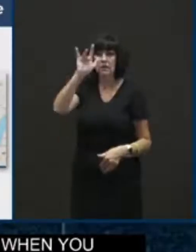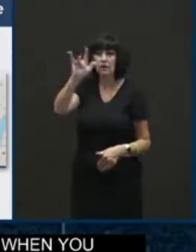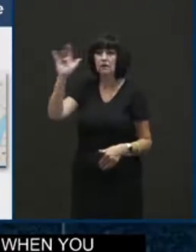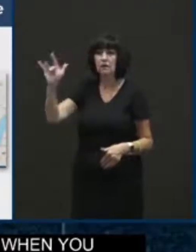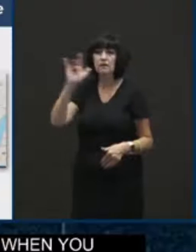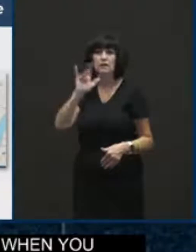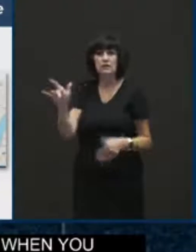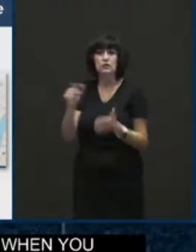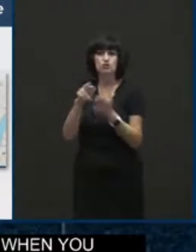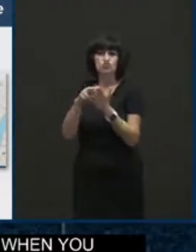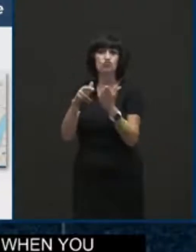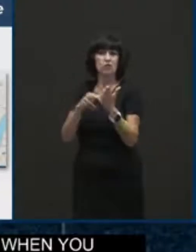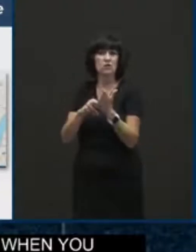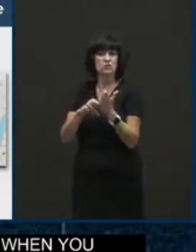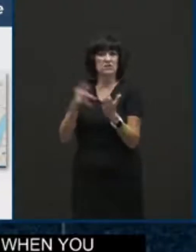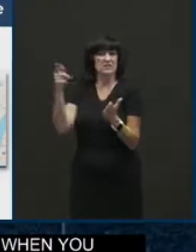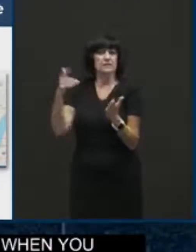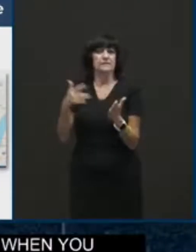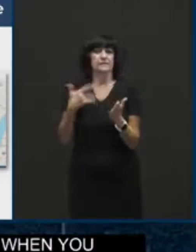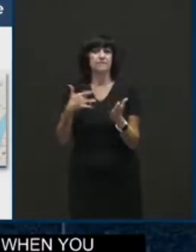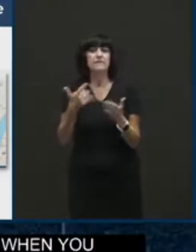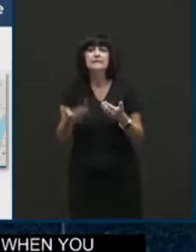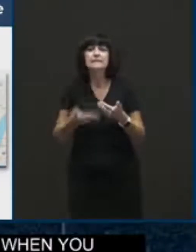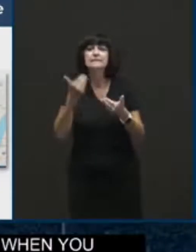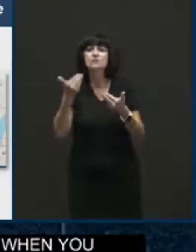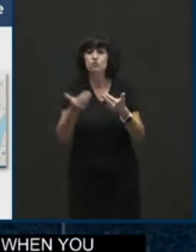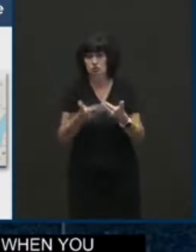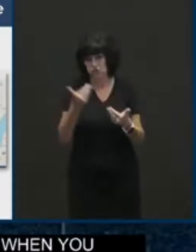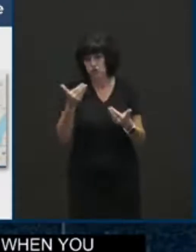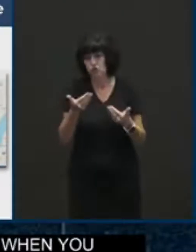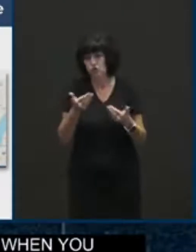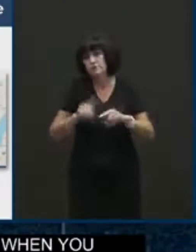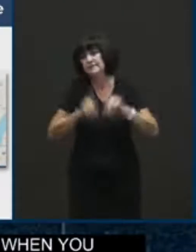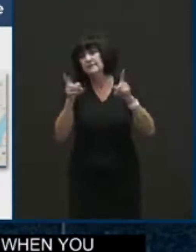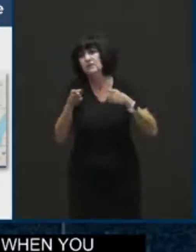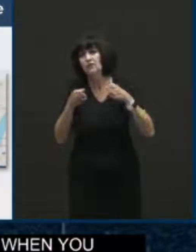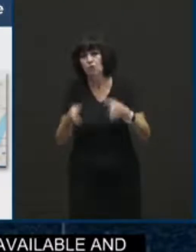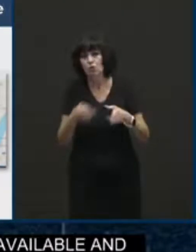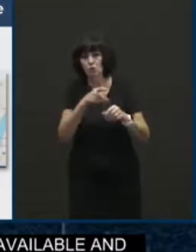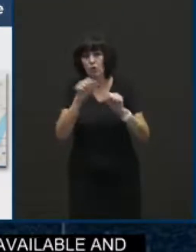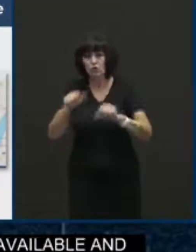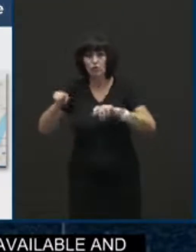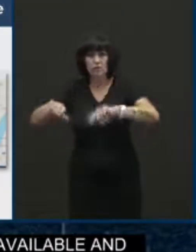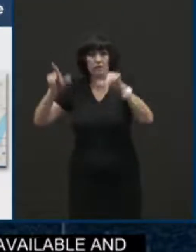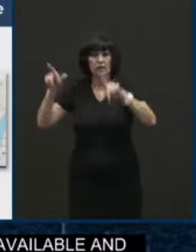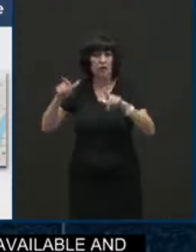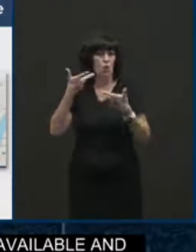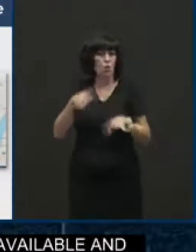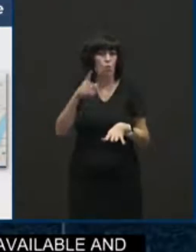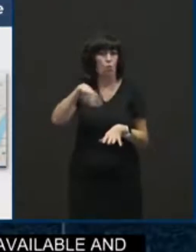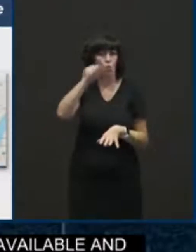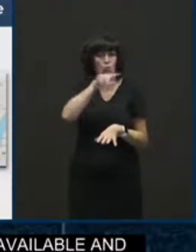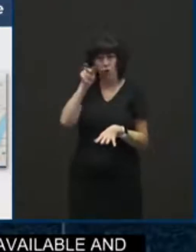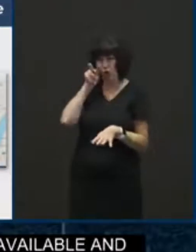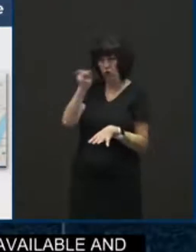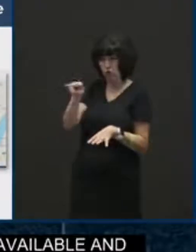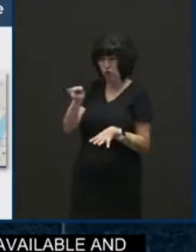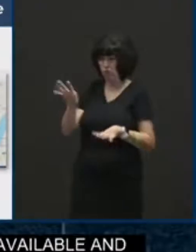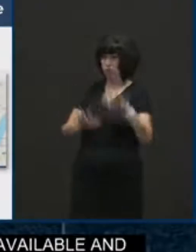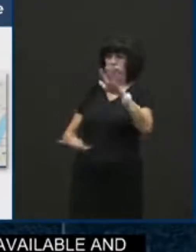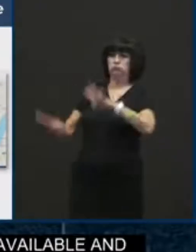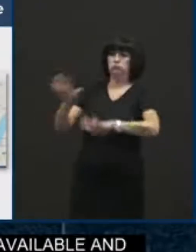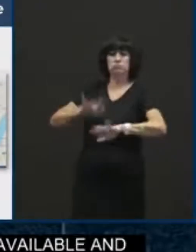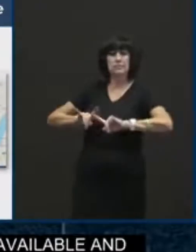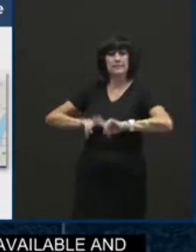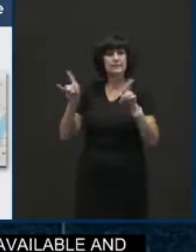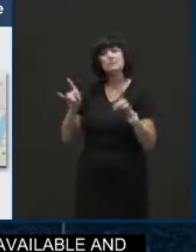It's just a different way for them visually to lay it out. So do not be surprised when you see that. That is Curative's new site, and hopefully it'll